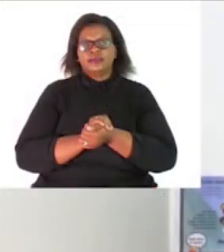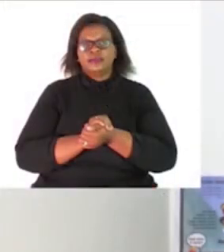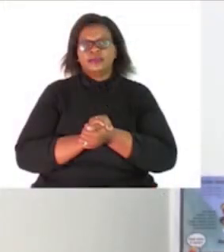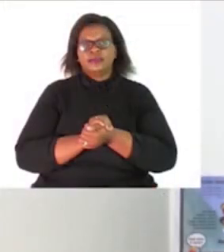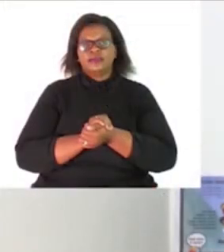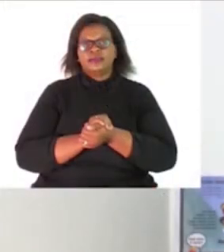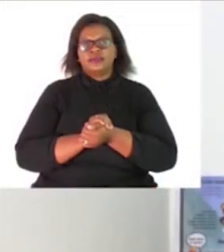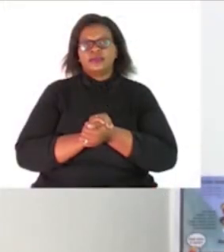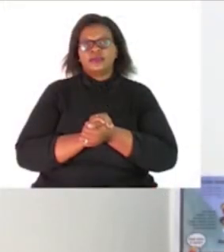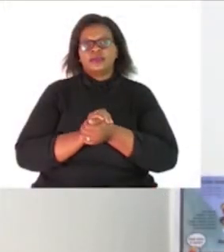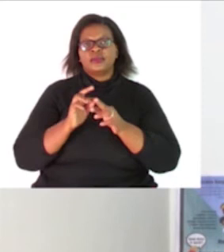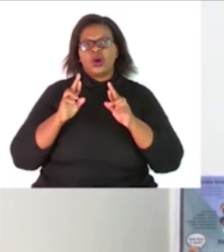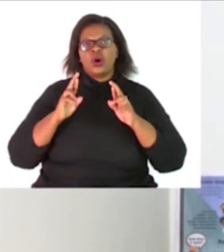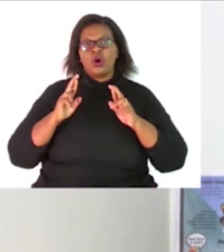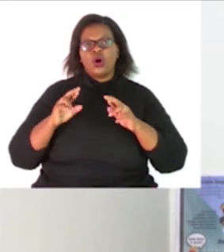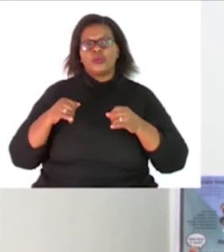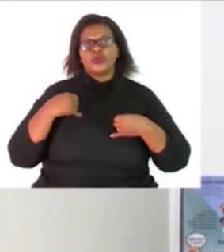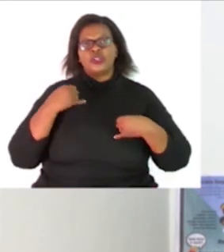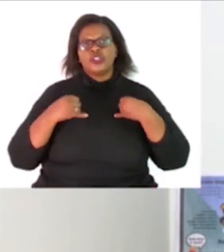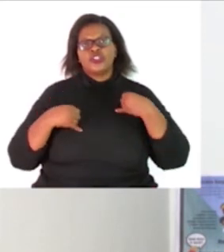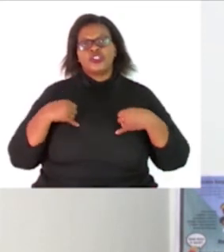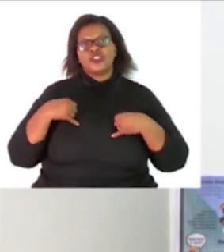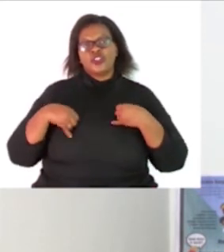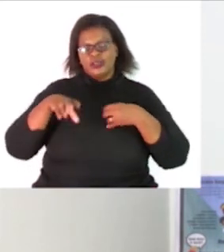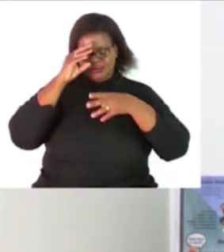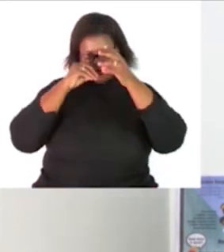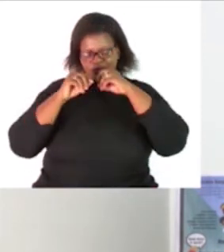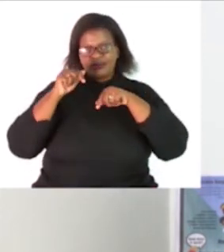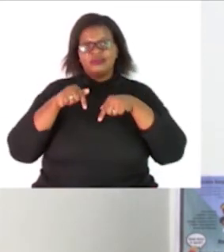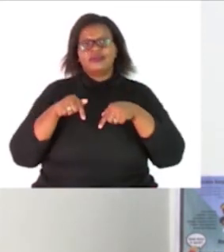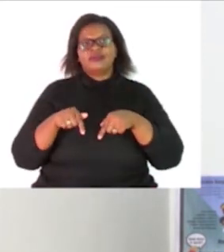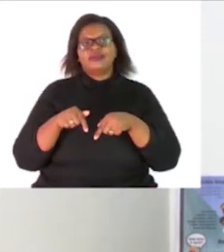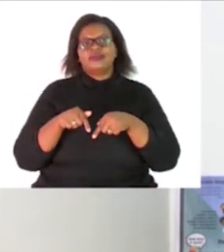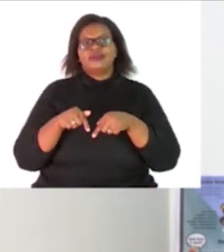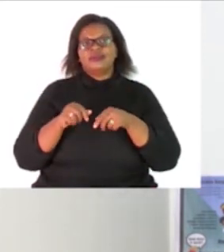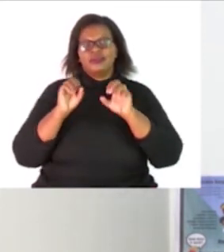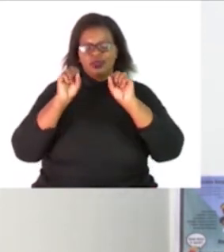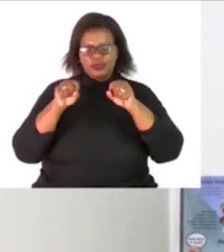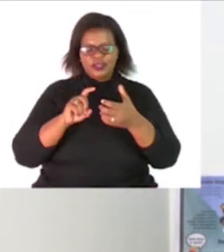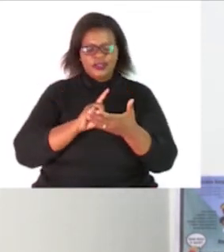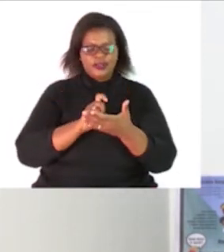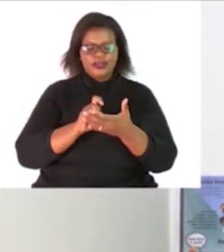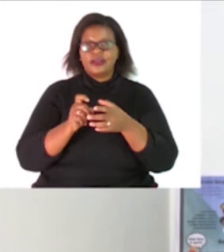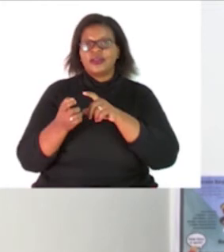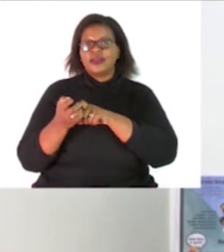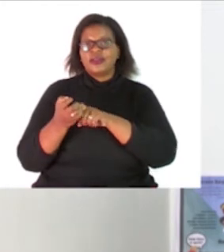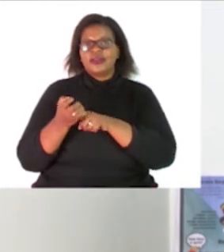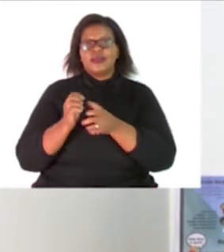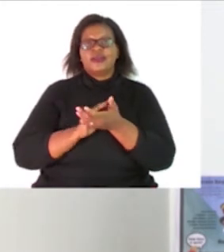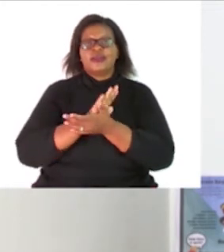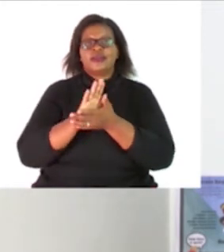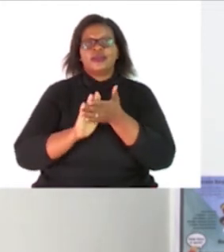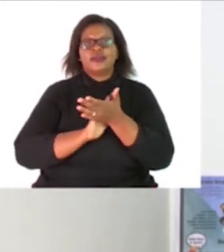Boys and girls, I hope you enjoy the lesson for today. Let's sanitize our hands